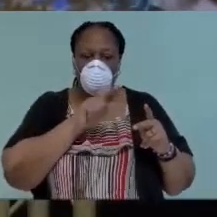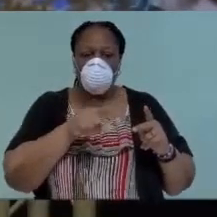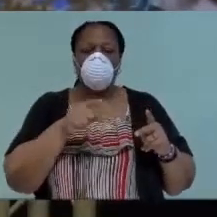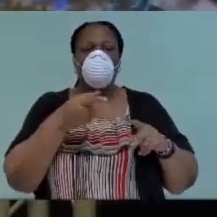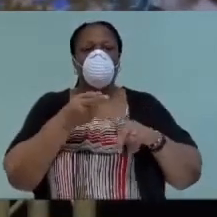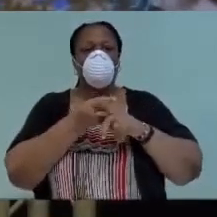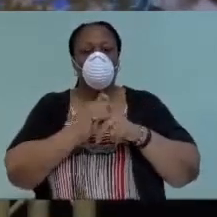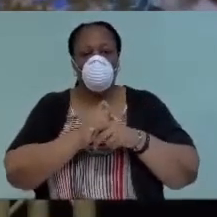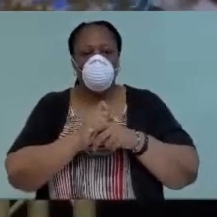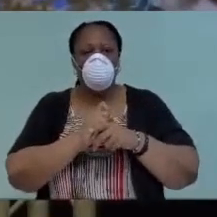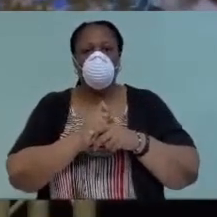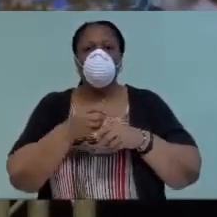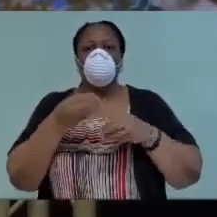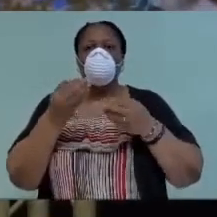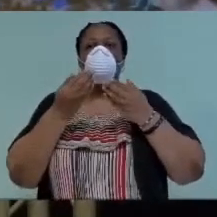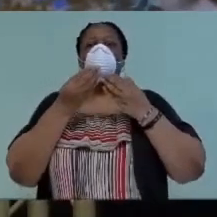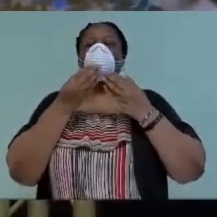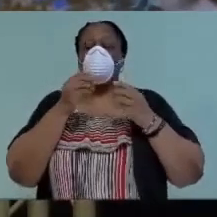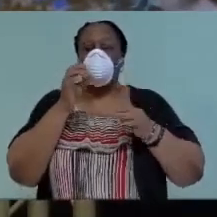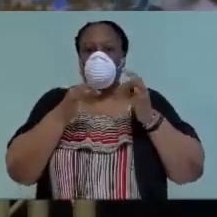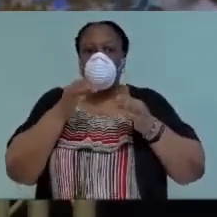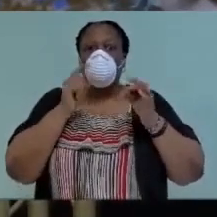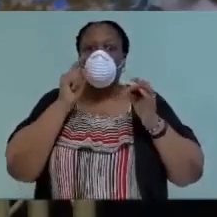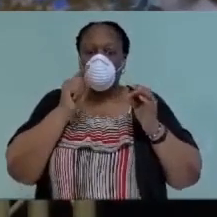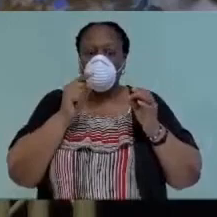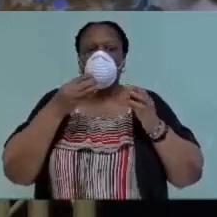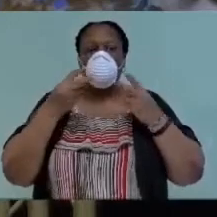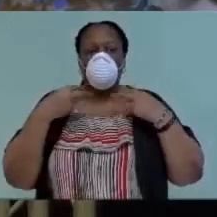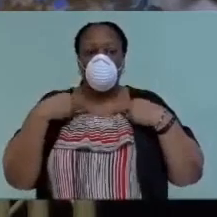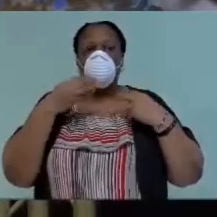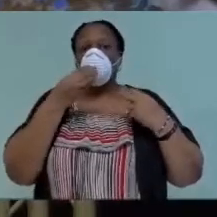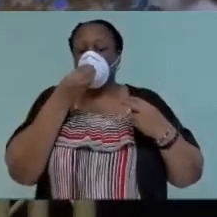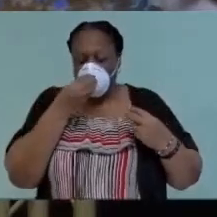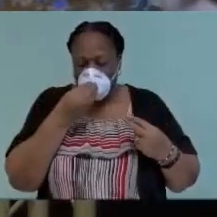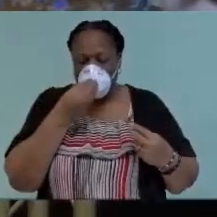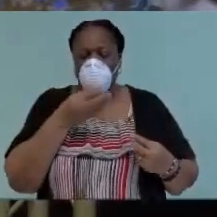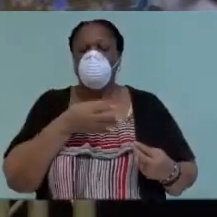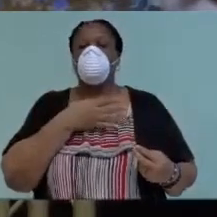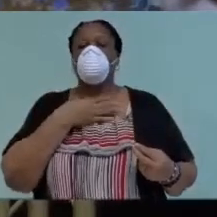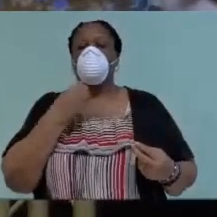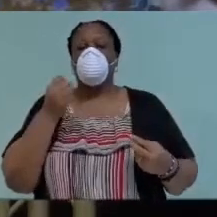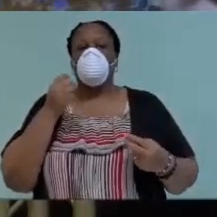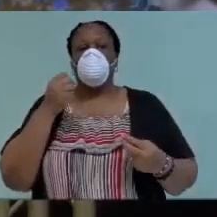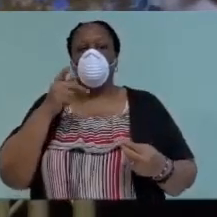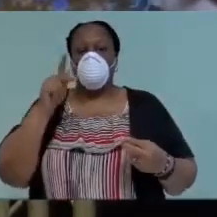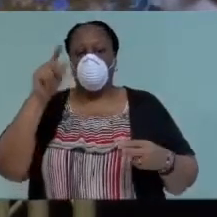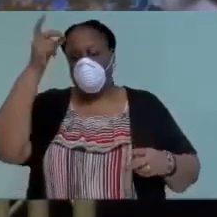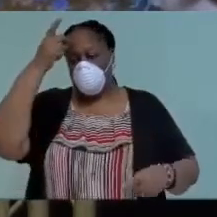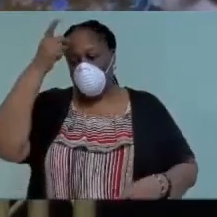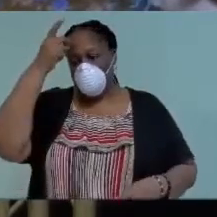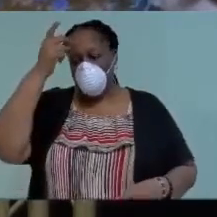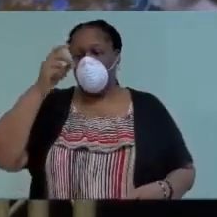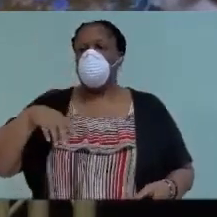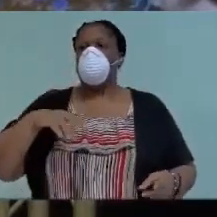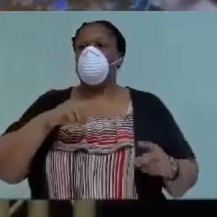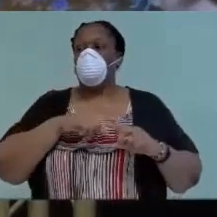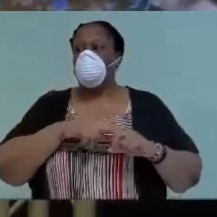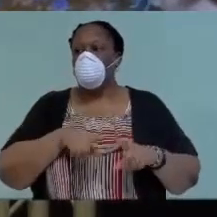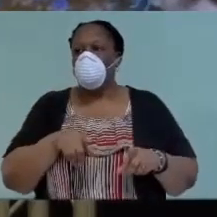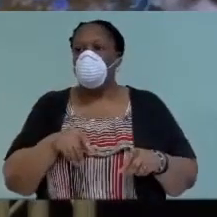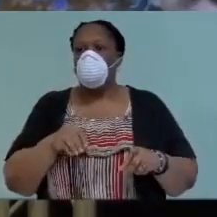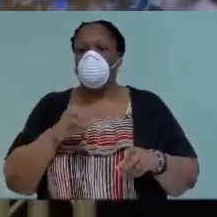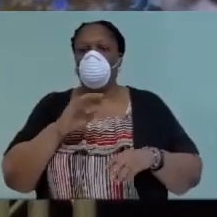the wearer to others. This would be especially important if someone is infected but does not have